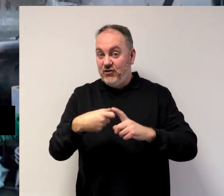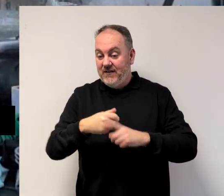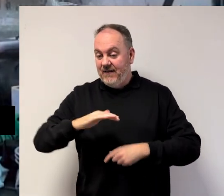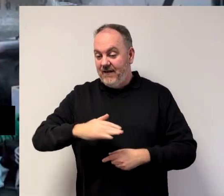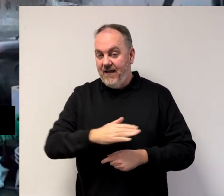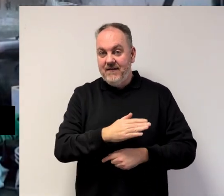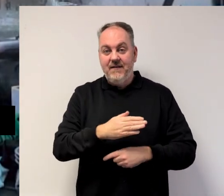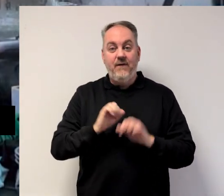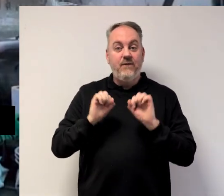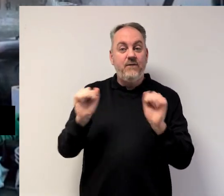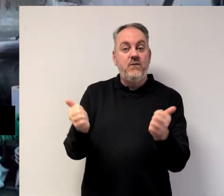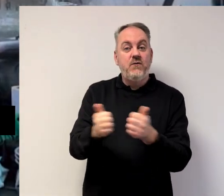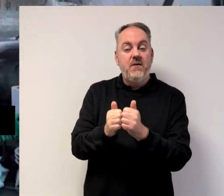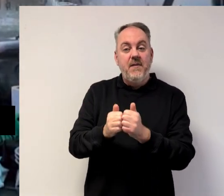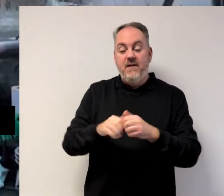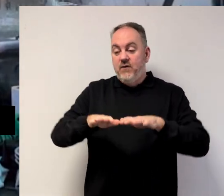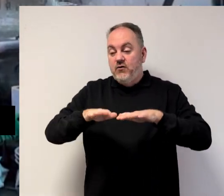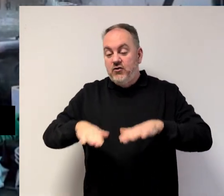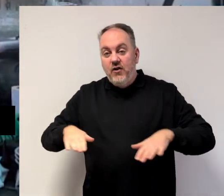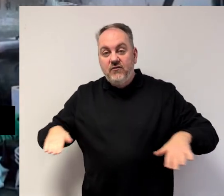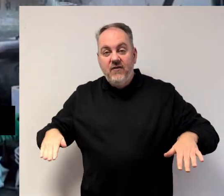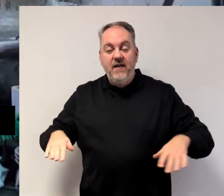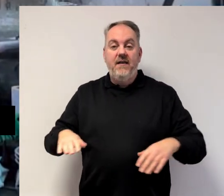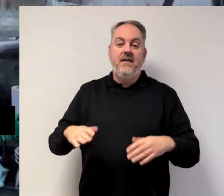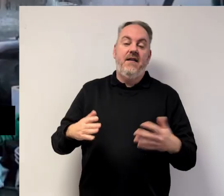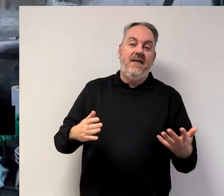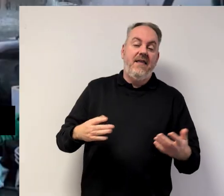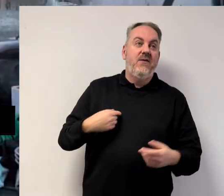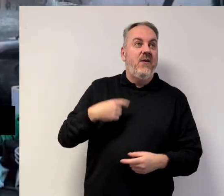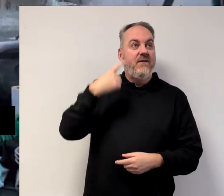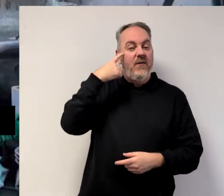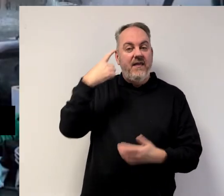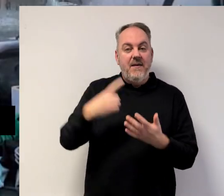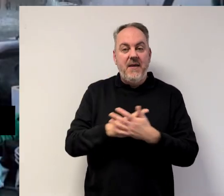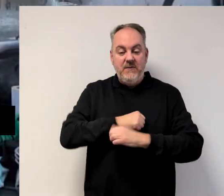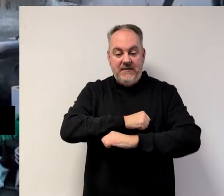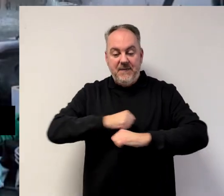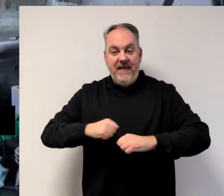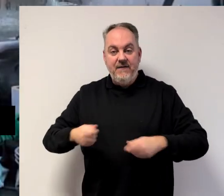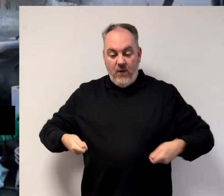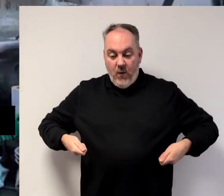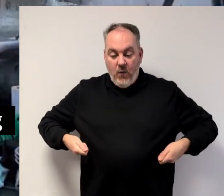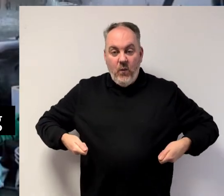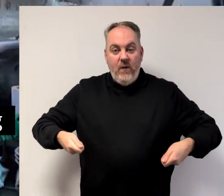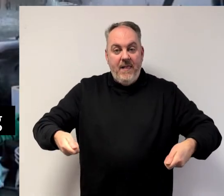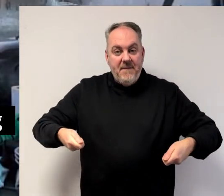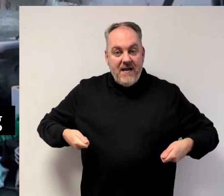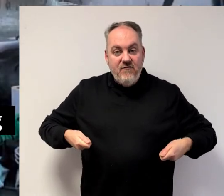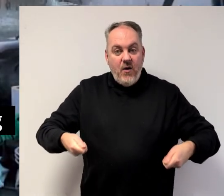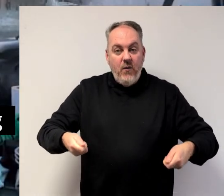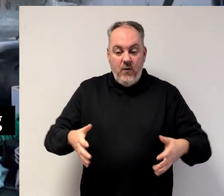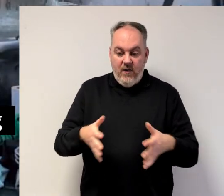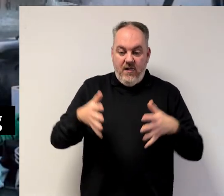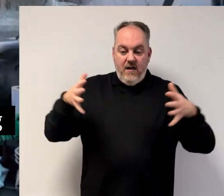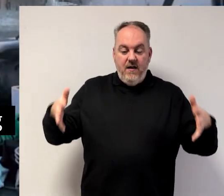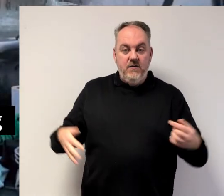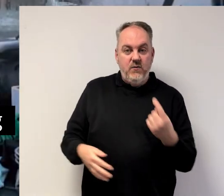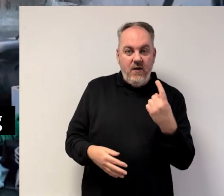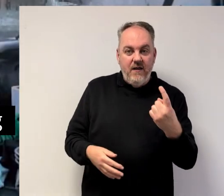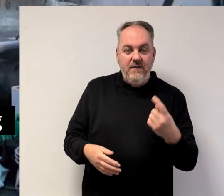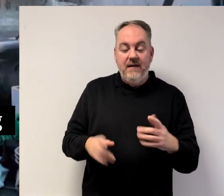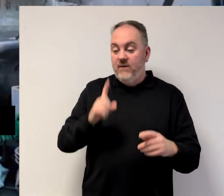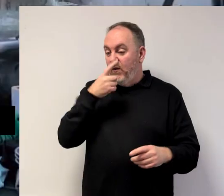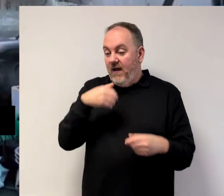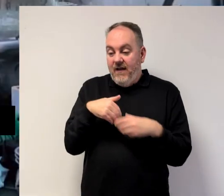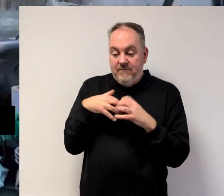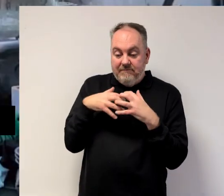need a wheelbarrow, you'll need a space for a big wheelbarrow. If you can't get a big wheelbarrow up a path, you're